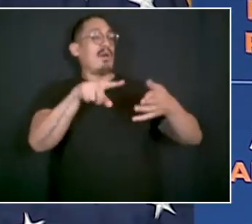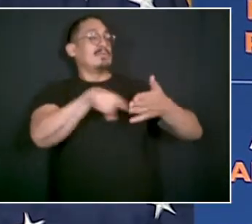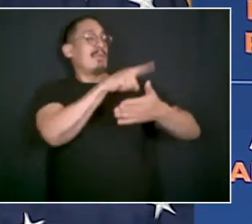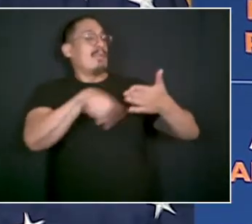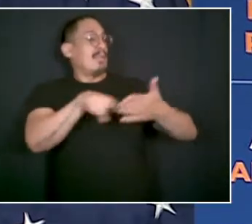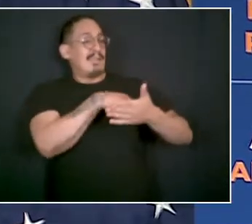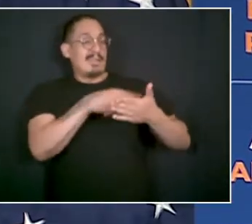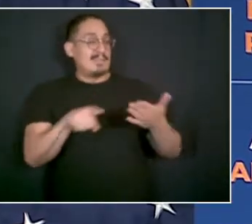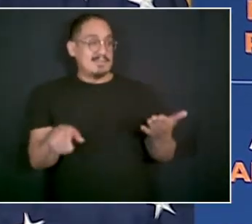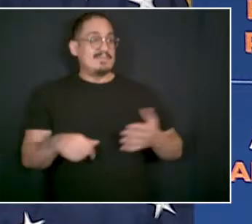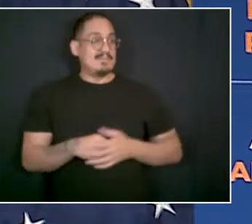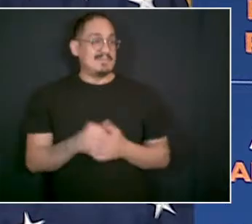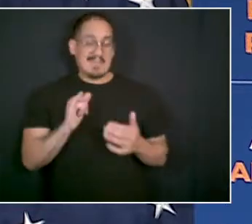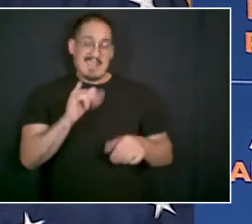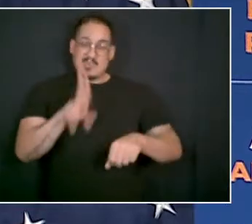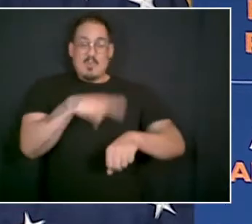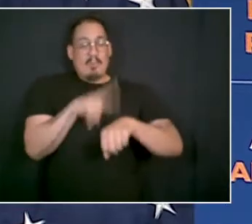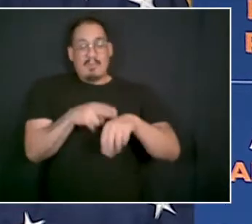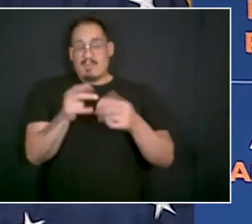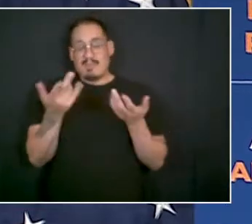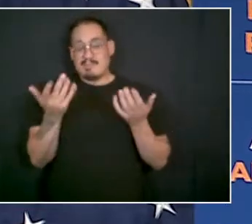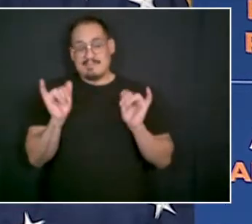that's the par for the course.